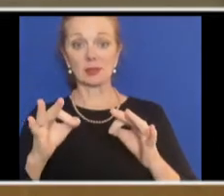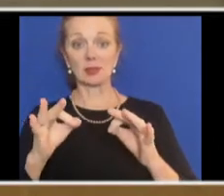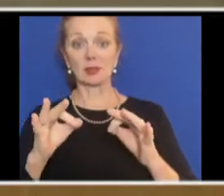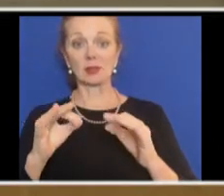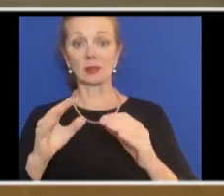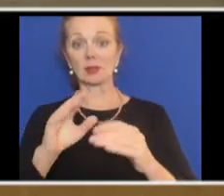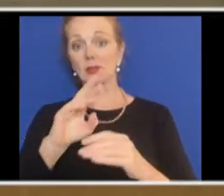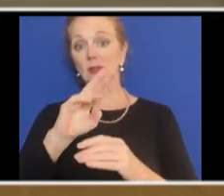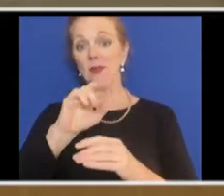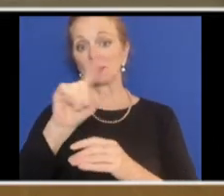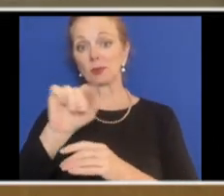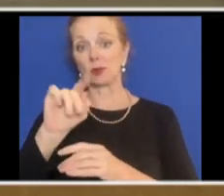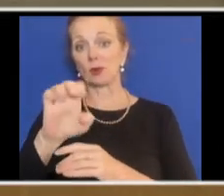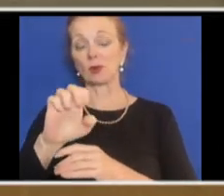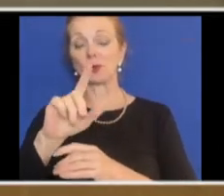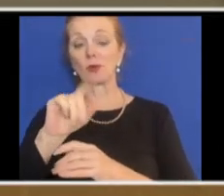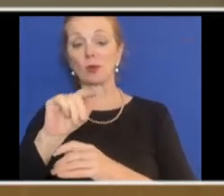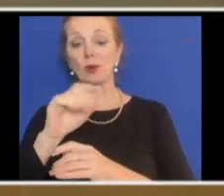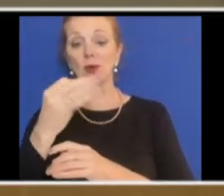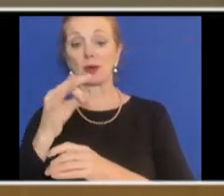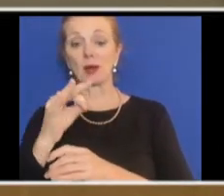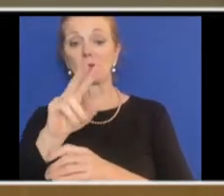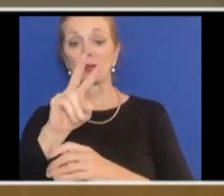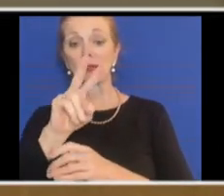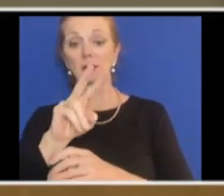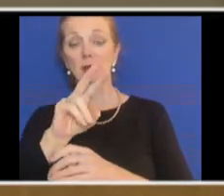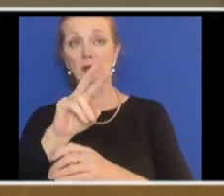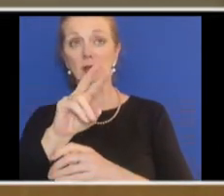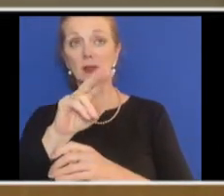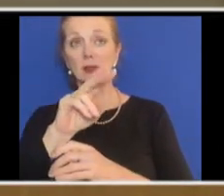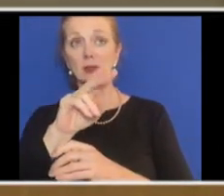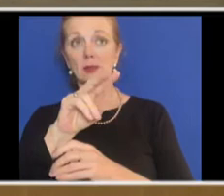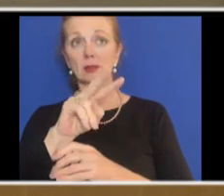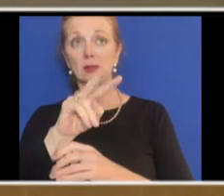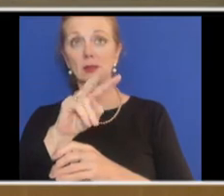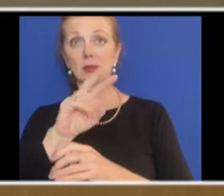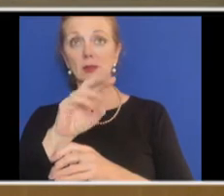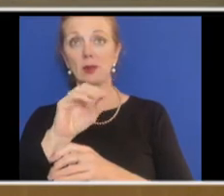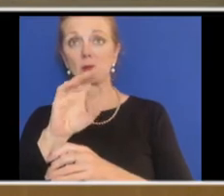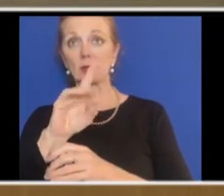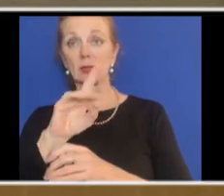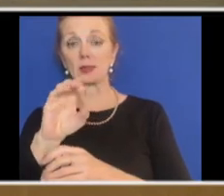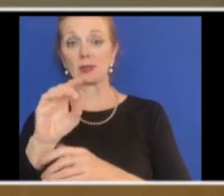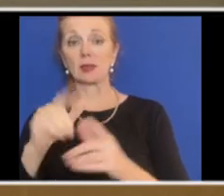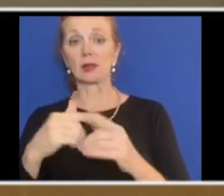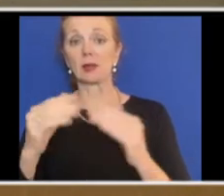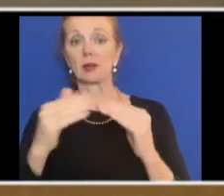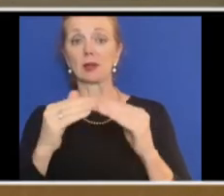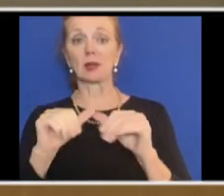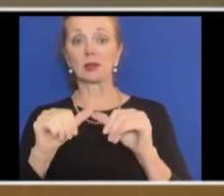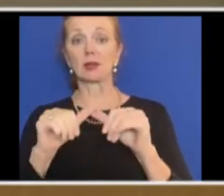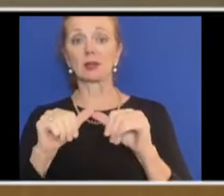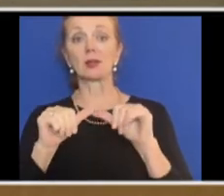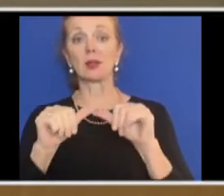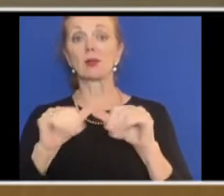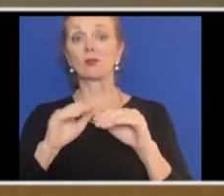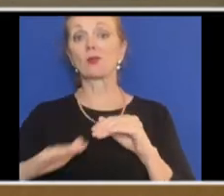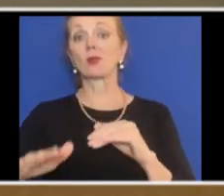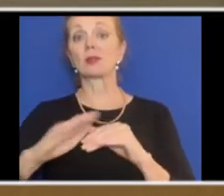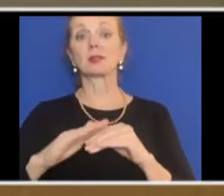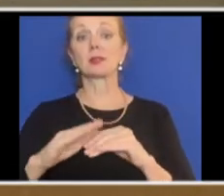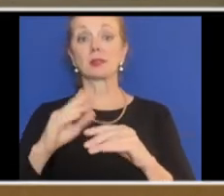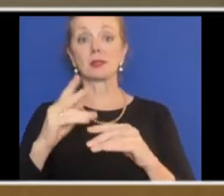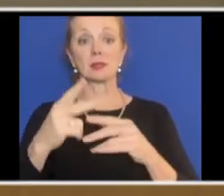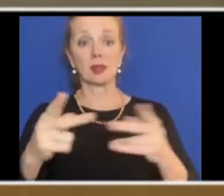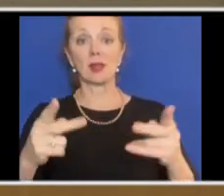of the property is 2019 to todcc we would just like to carry it out and continue it on the rest of the site and I'm happy to answer any